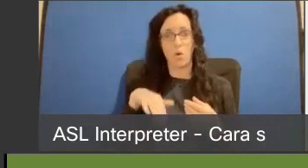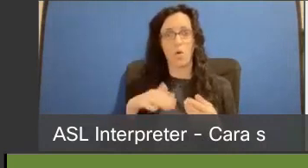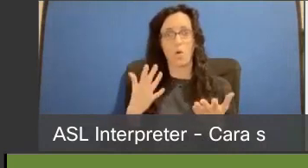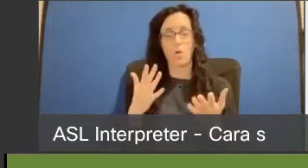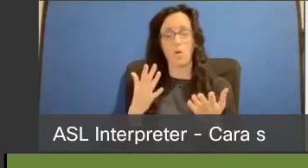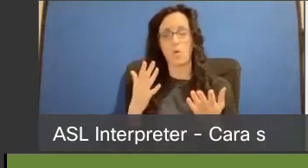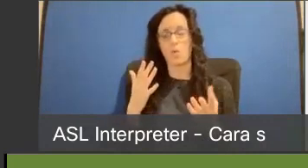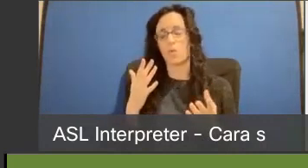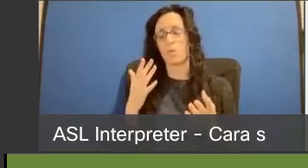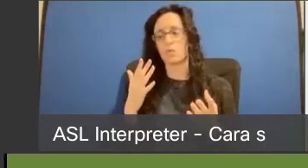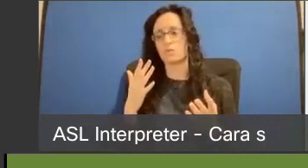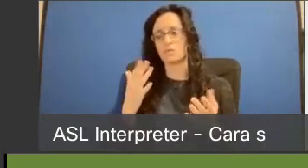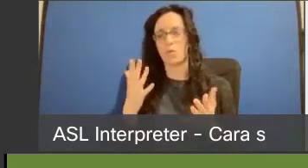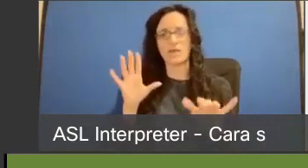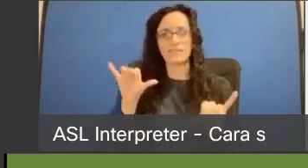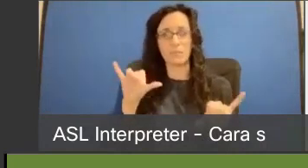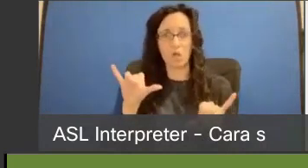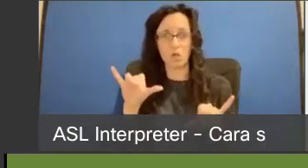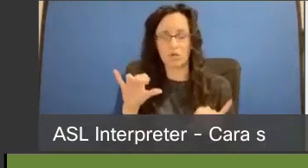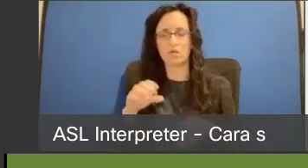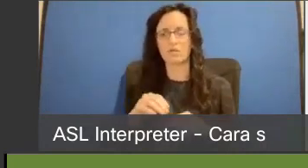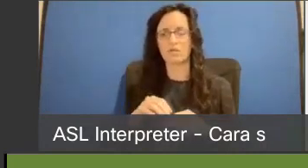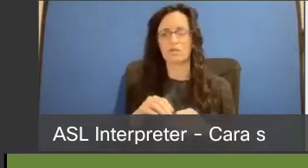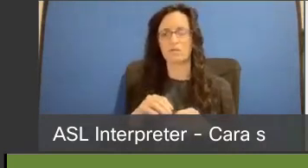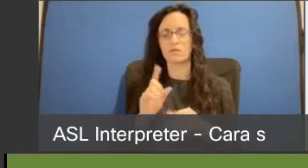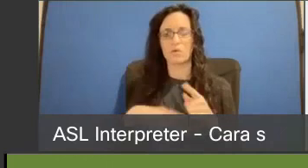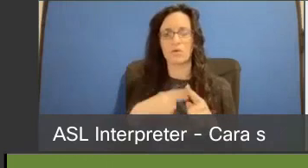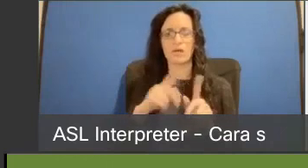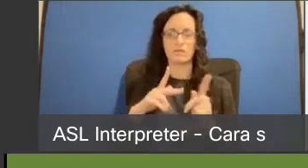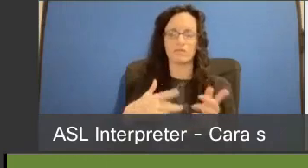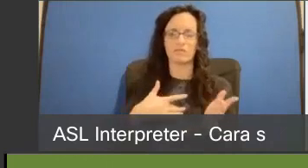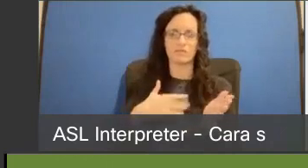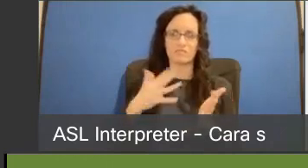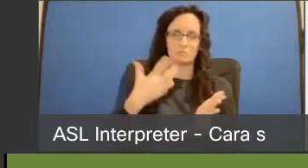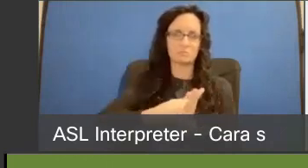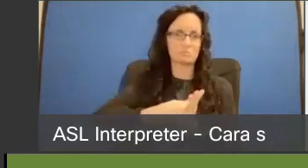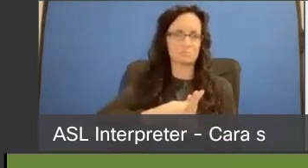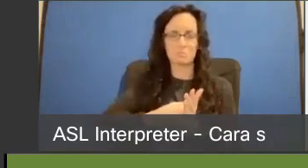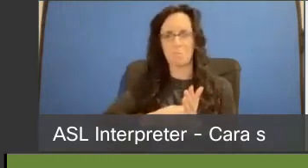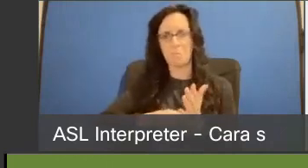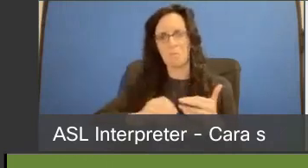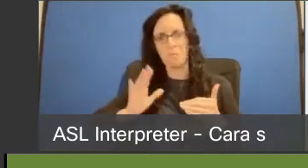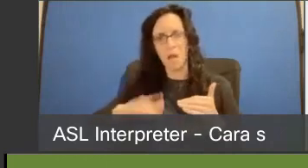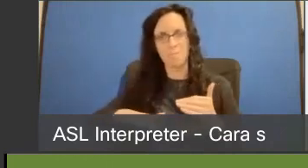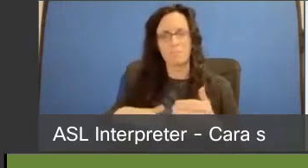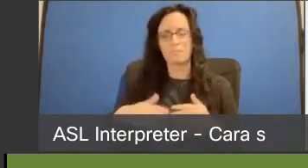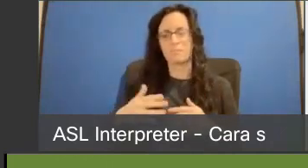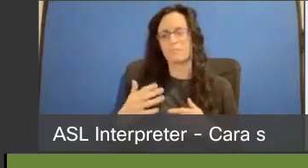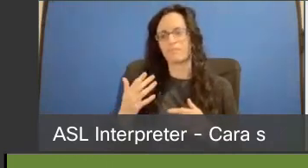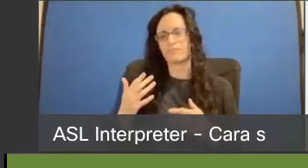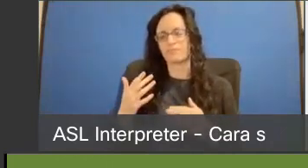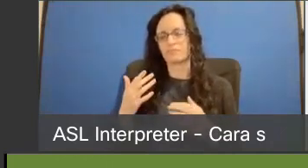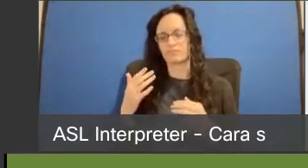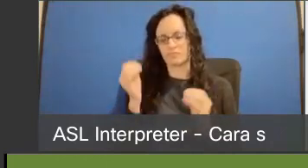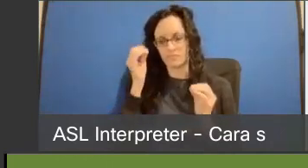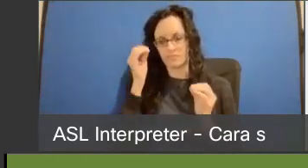that often when people are at their lowest, somebody who's experiencing suicidal